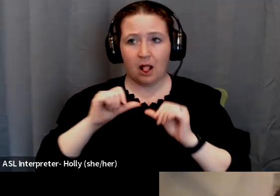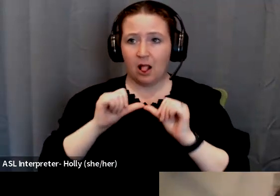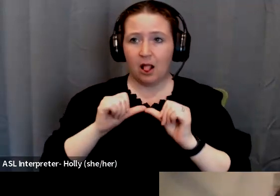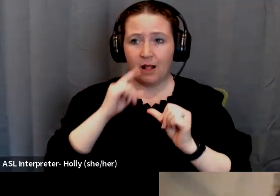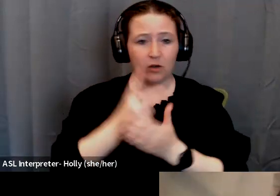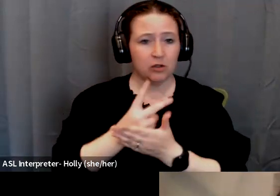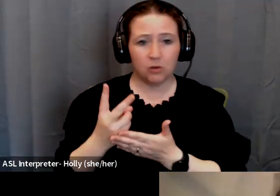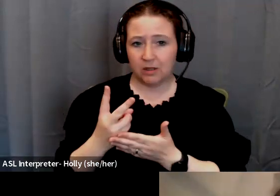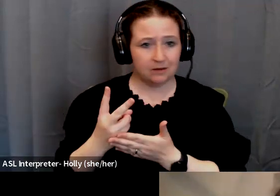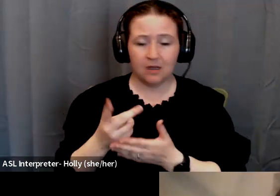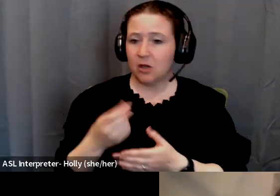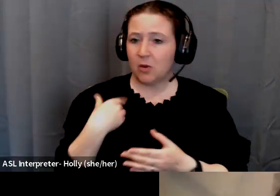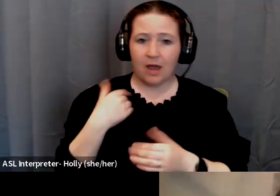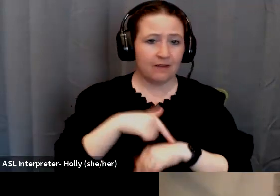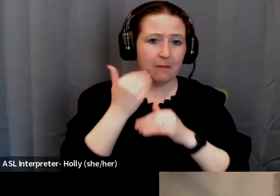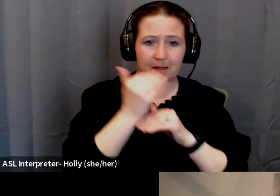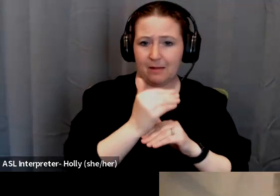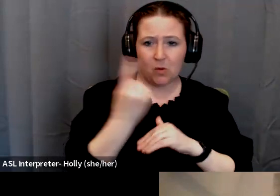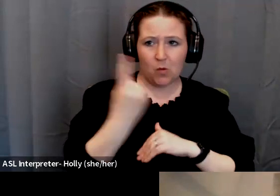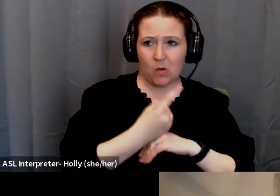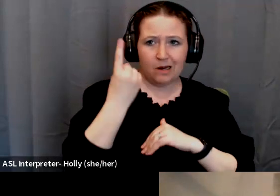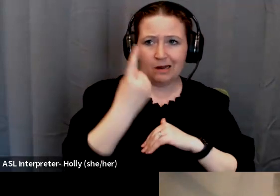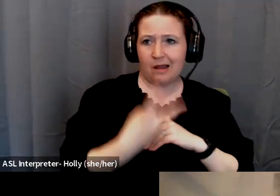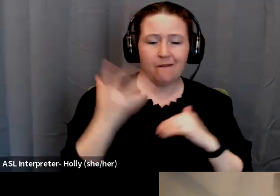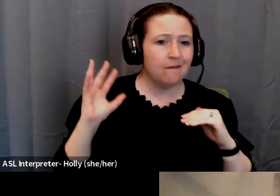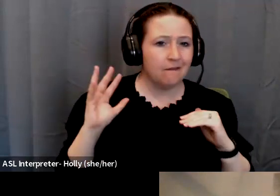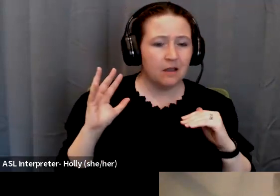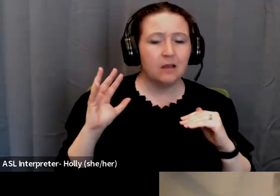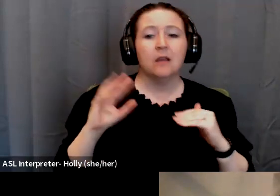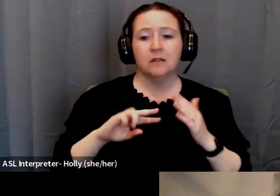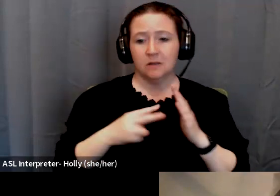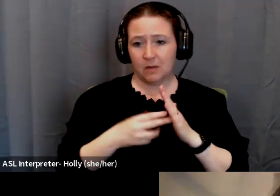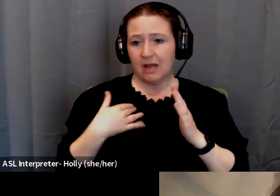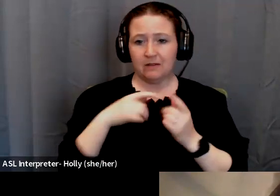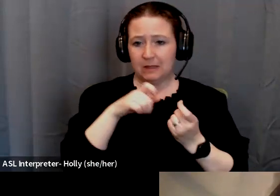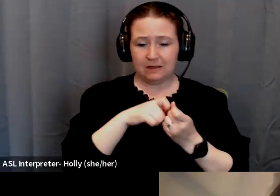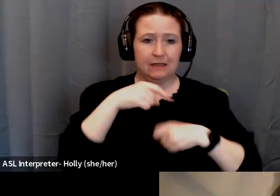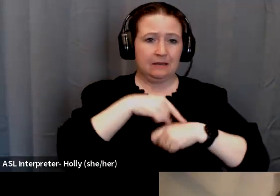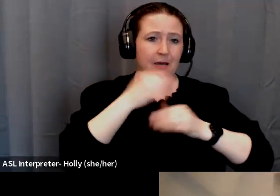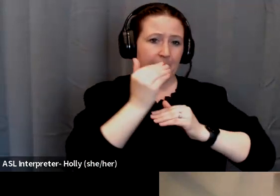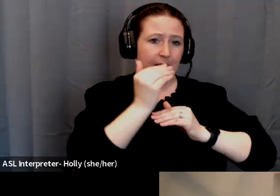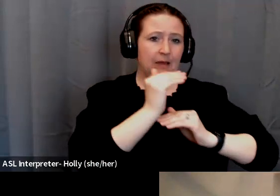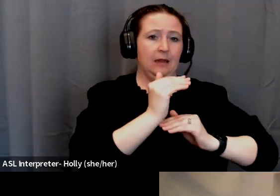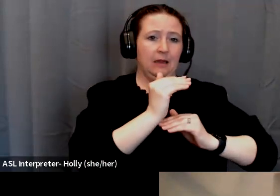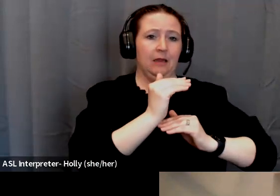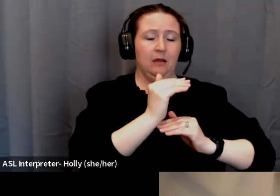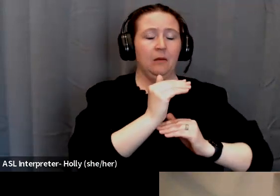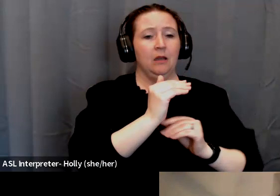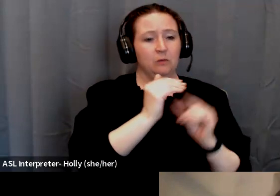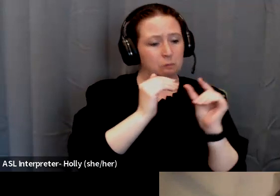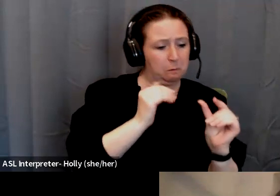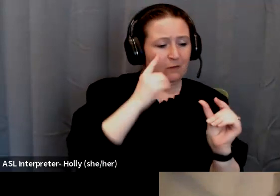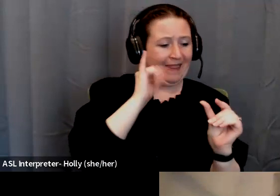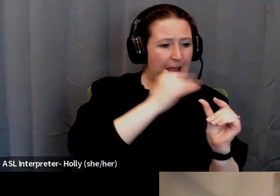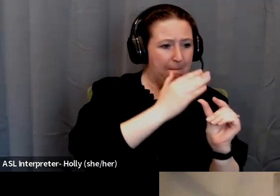all there for like a day and a half. And so there are certain time frames that are allotted for this part